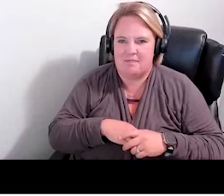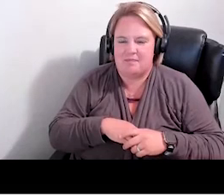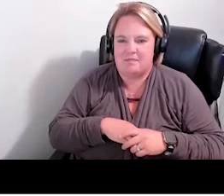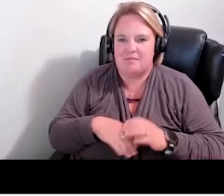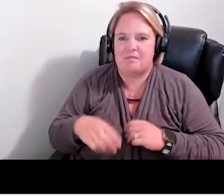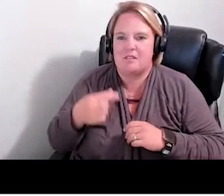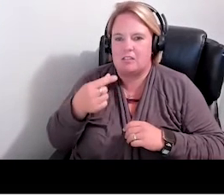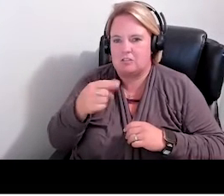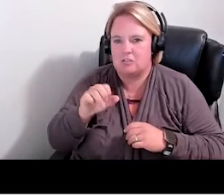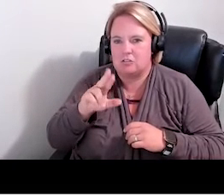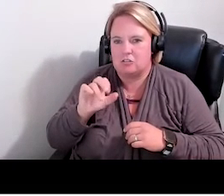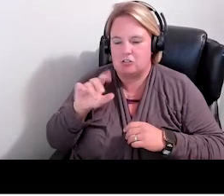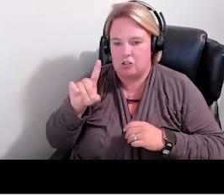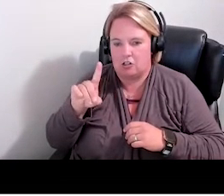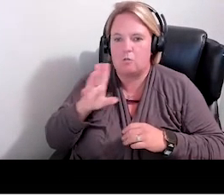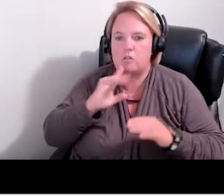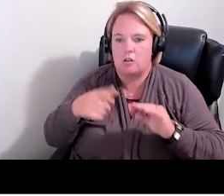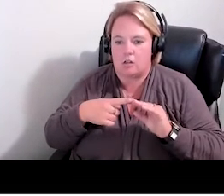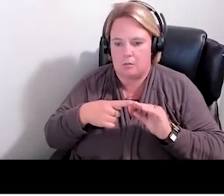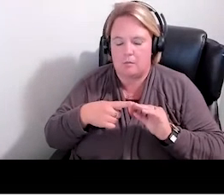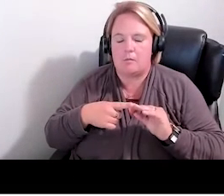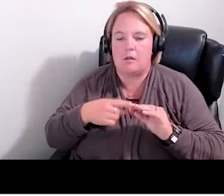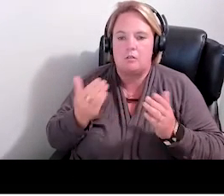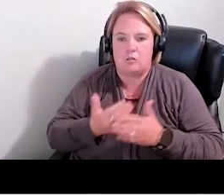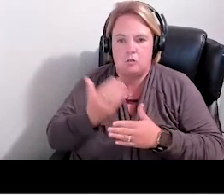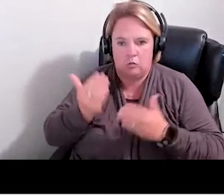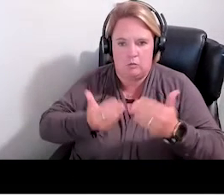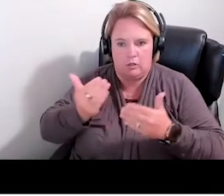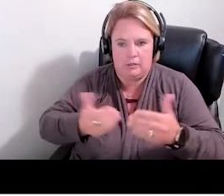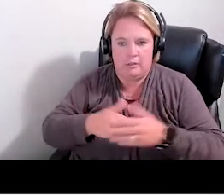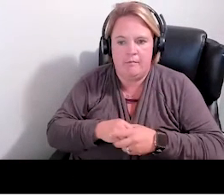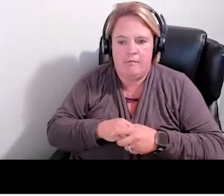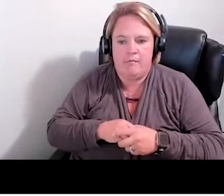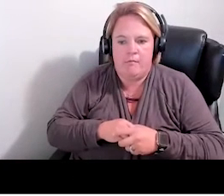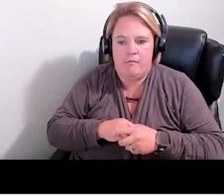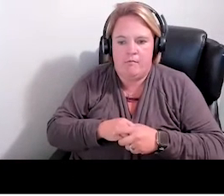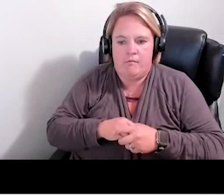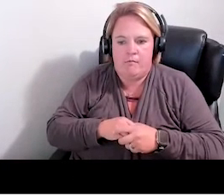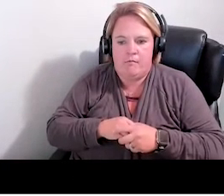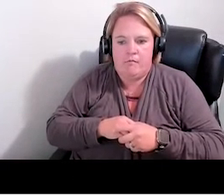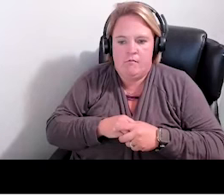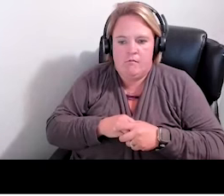Gerard will talk about a new process that we have for early alert.